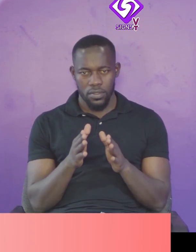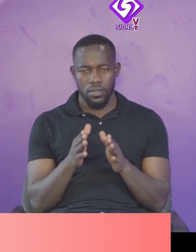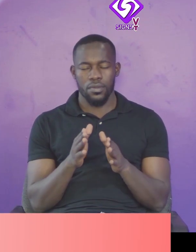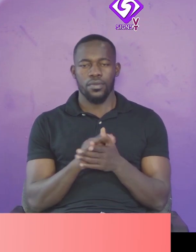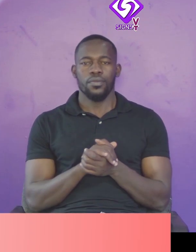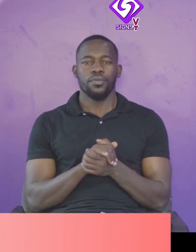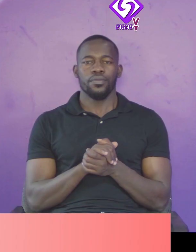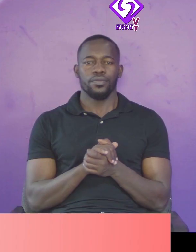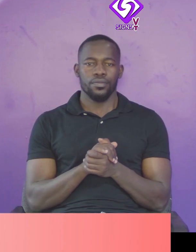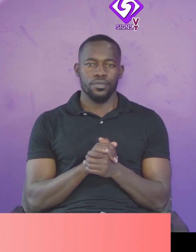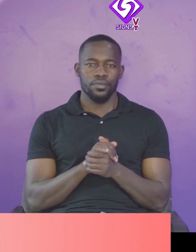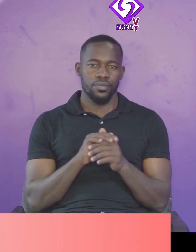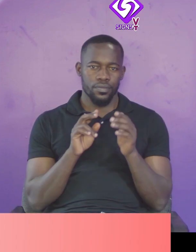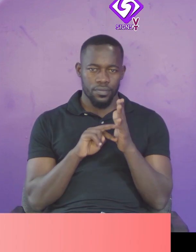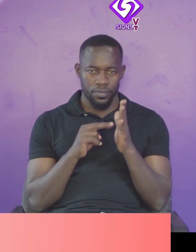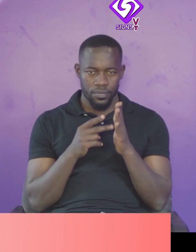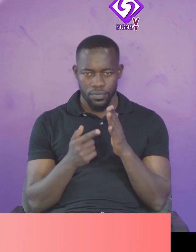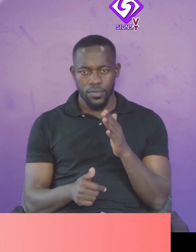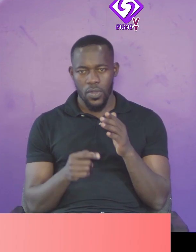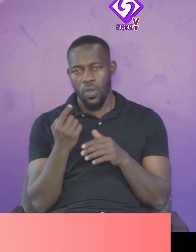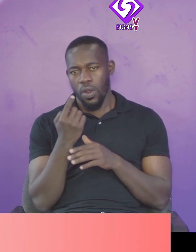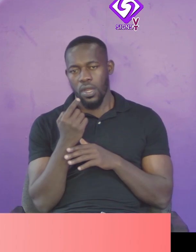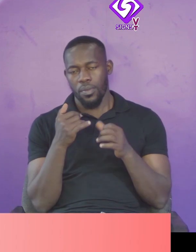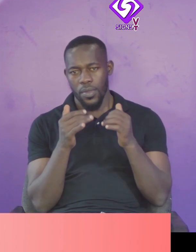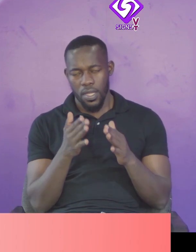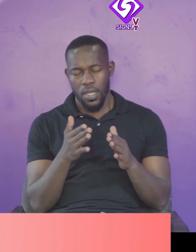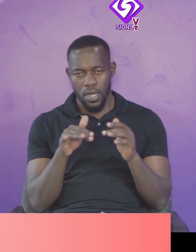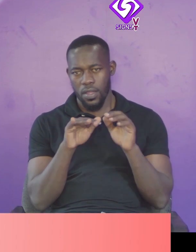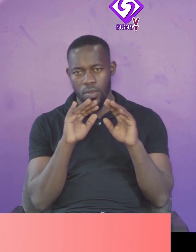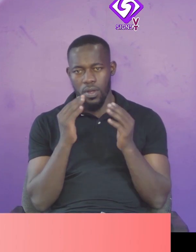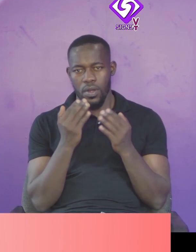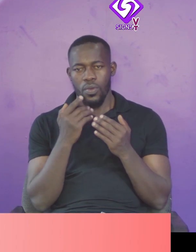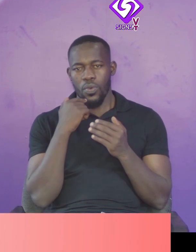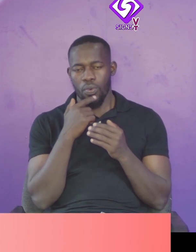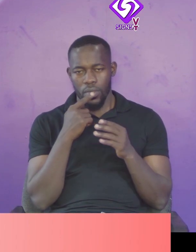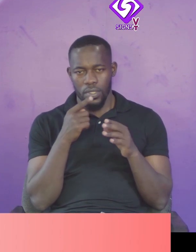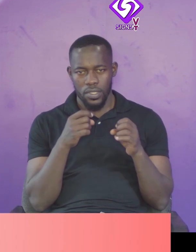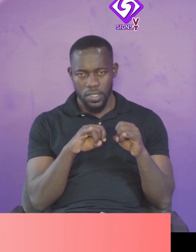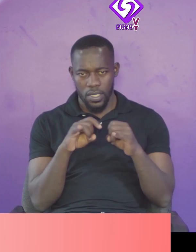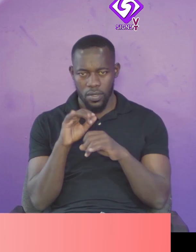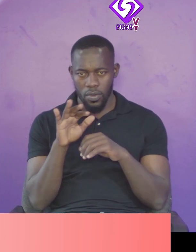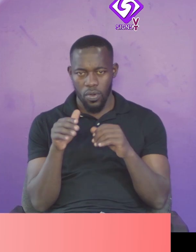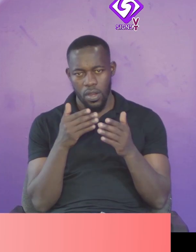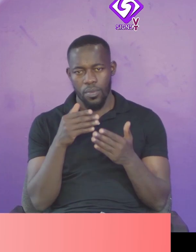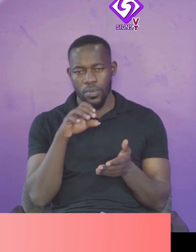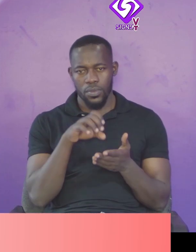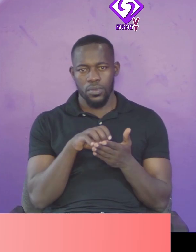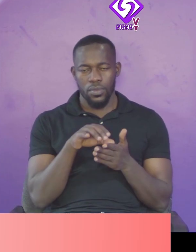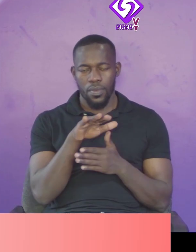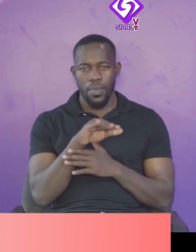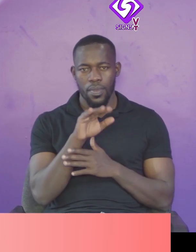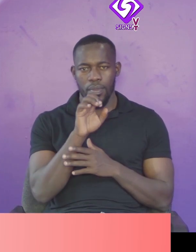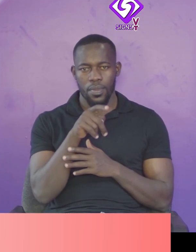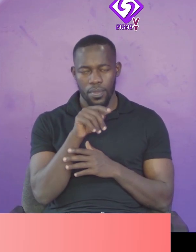centre-back. So it means it is the only player in the world who has tested every position in the Premier League. From